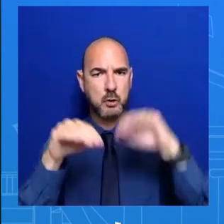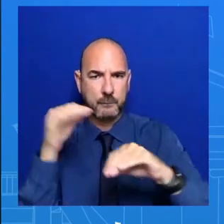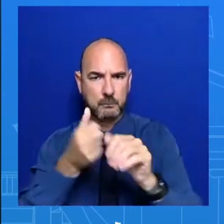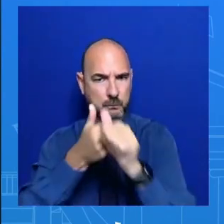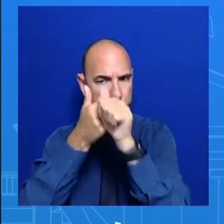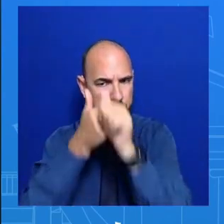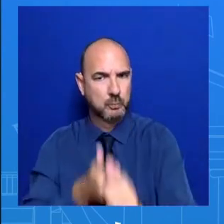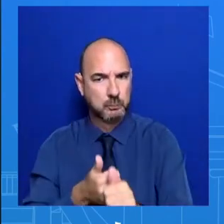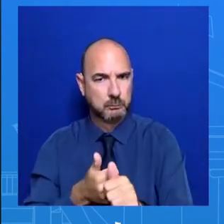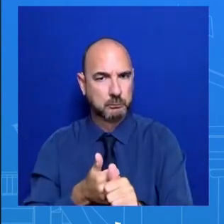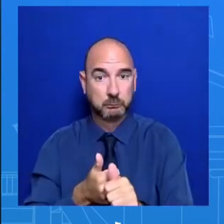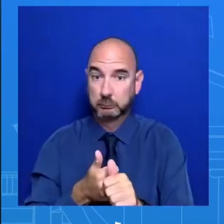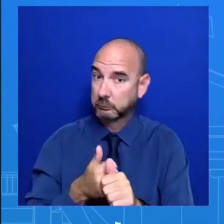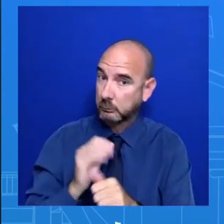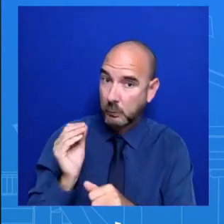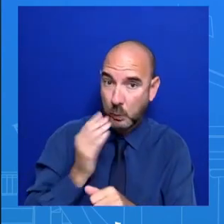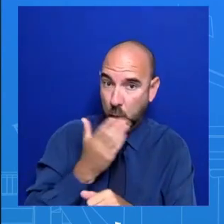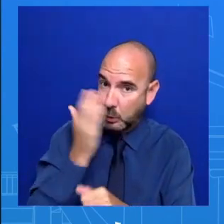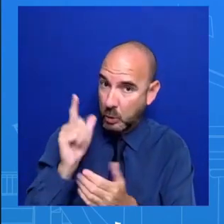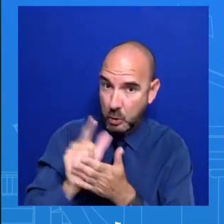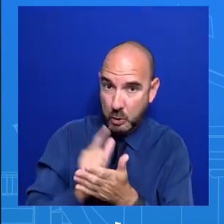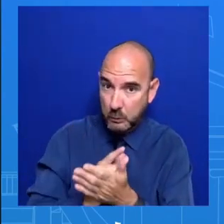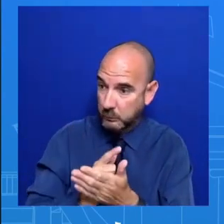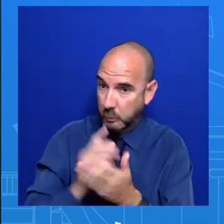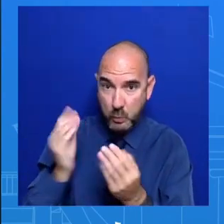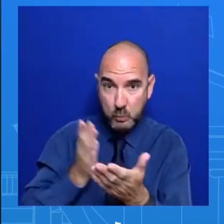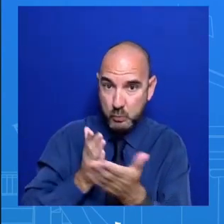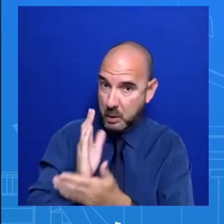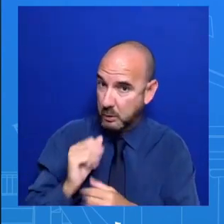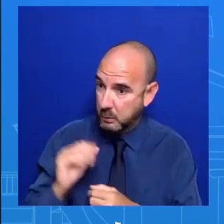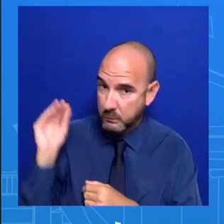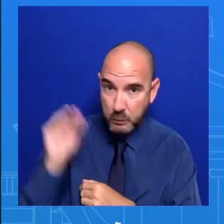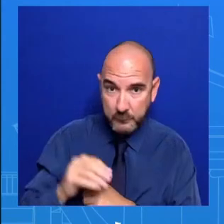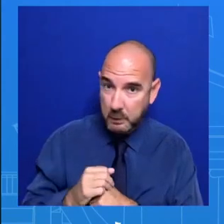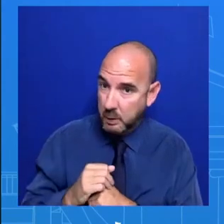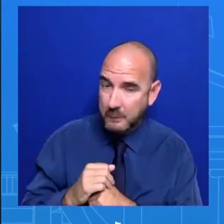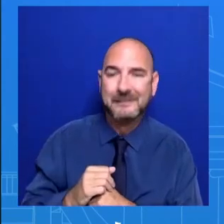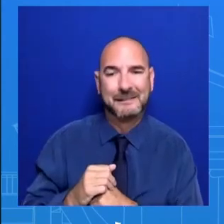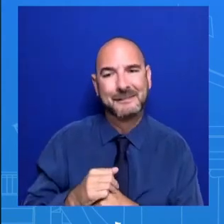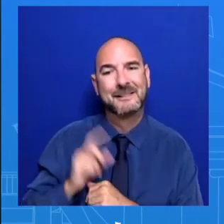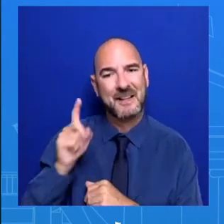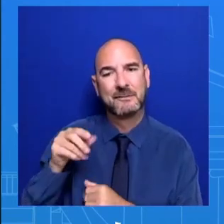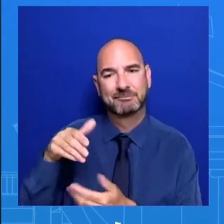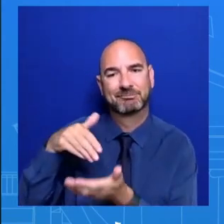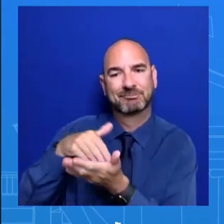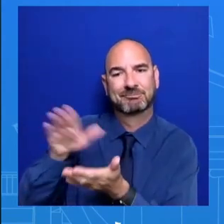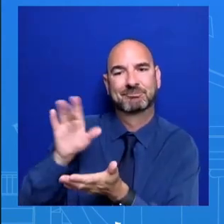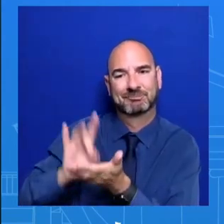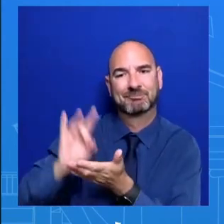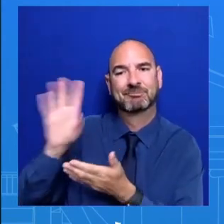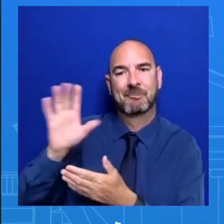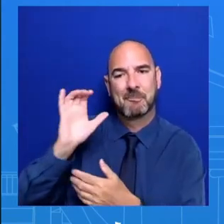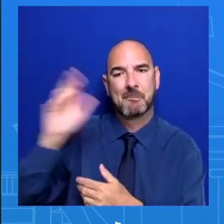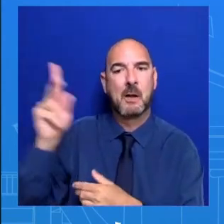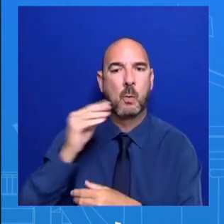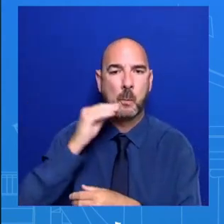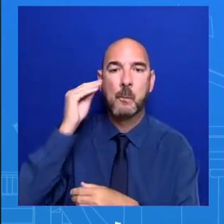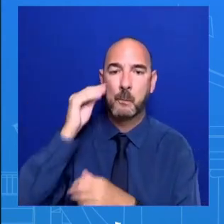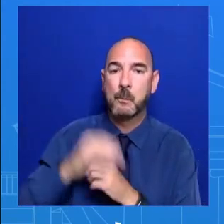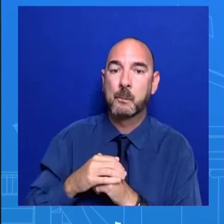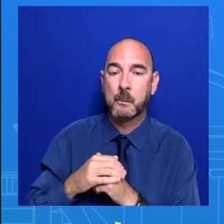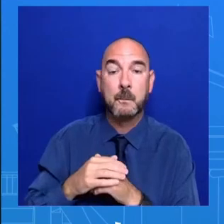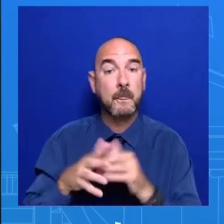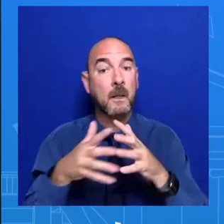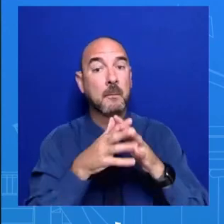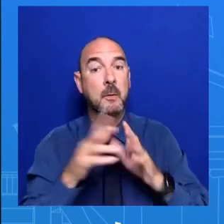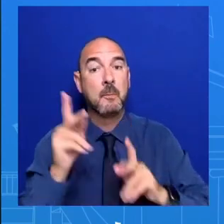to remain are removed. Time and time again, the American people have shown that they do not want mass